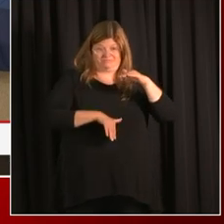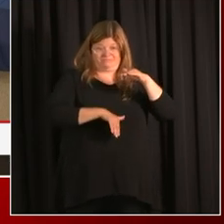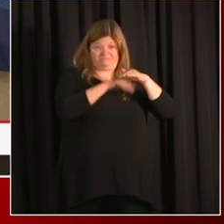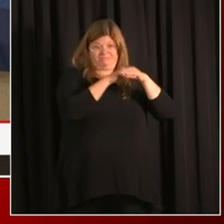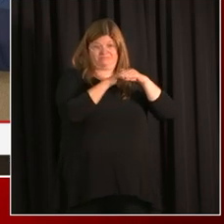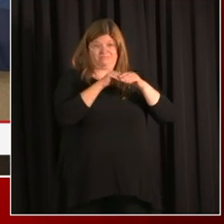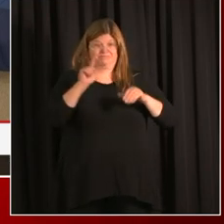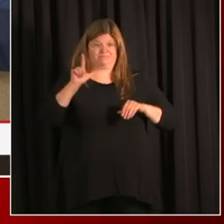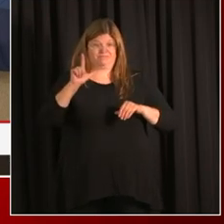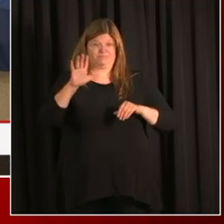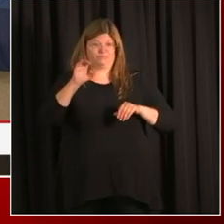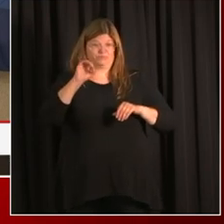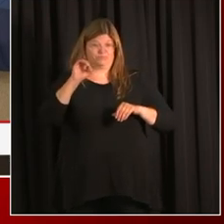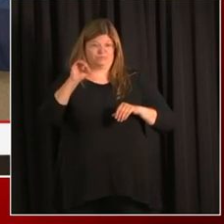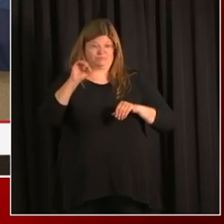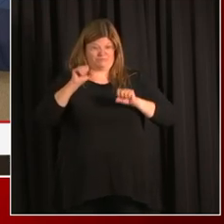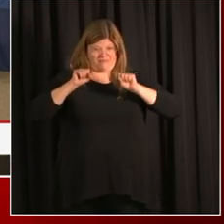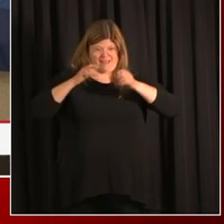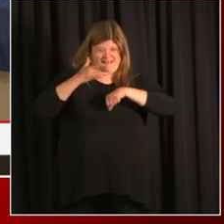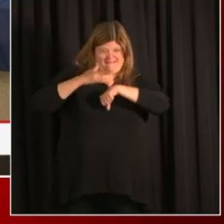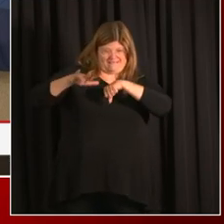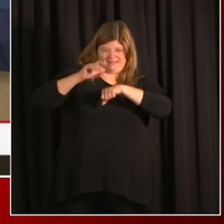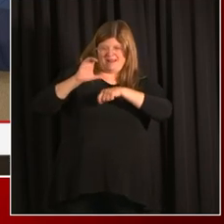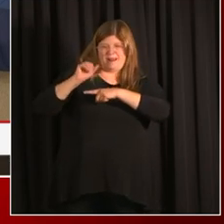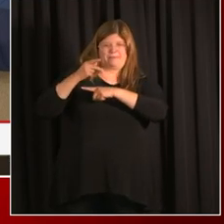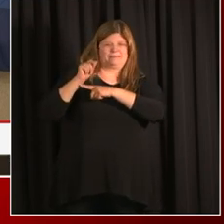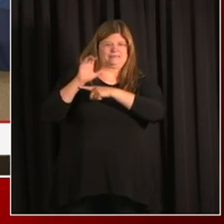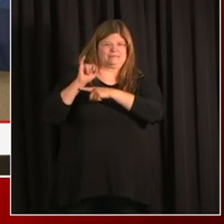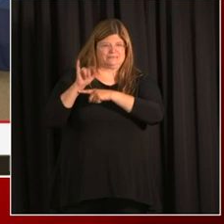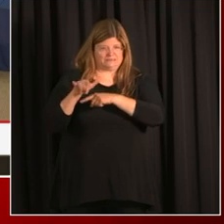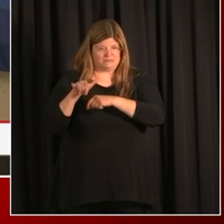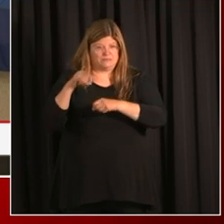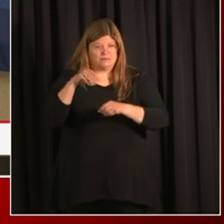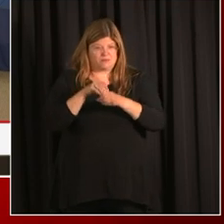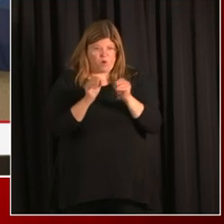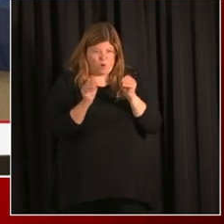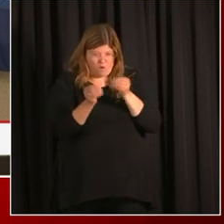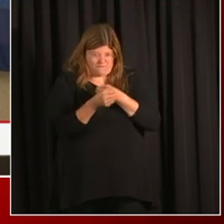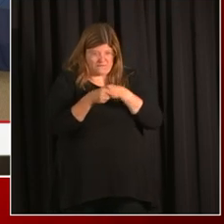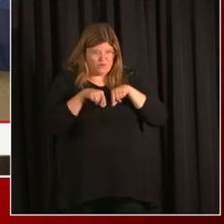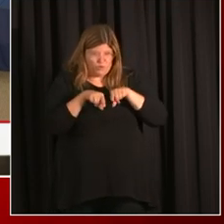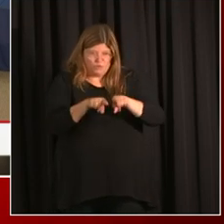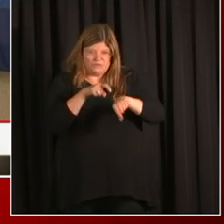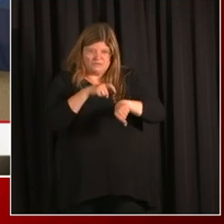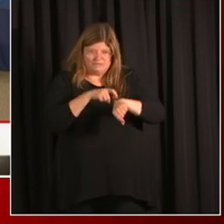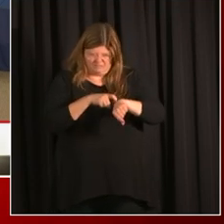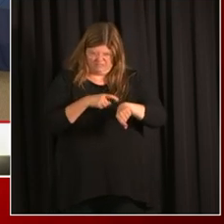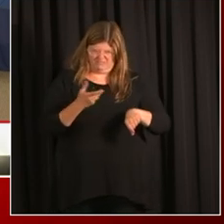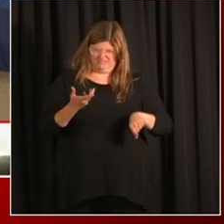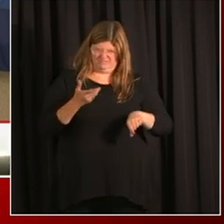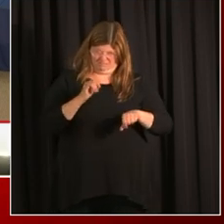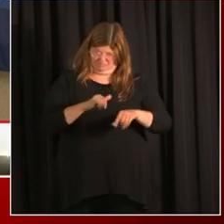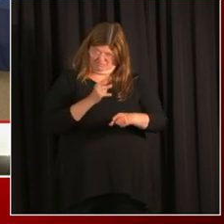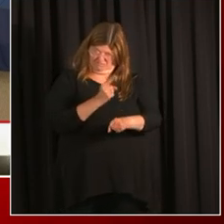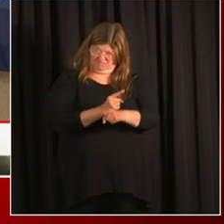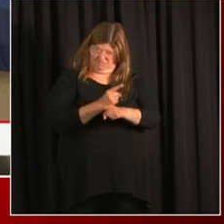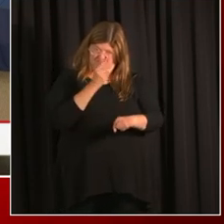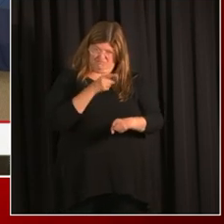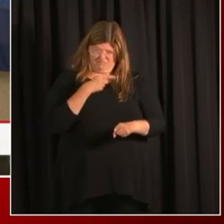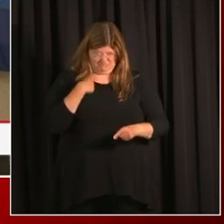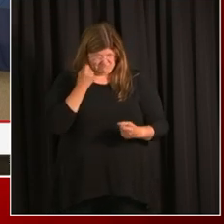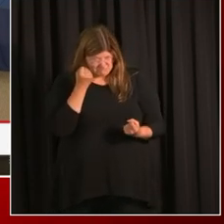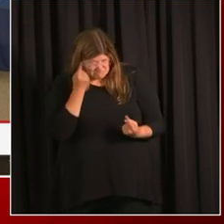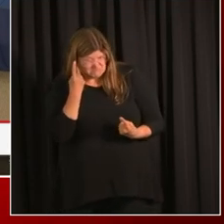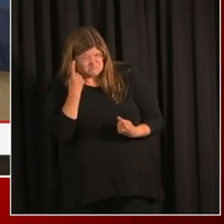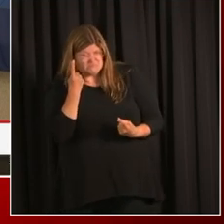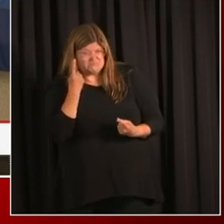25% of their capacity in their offices at this time. Is that a correct interpretation of